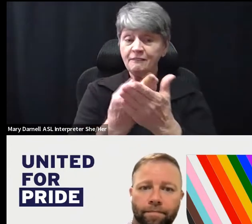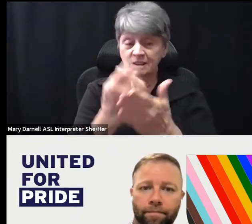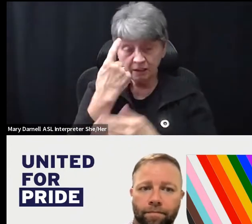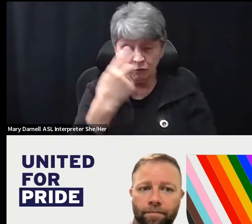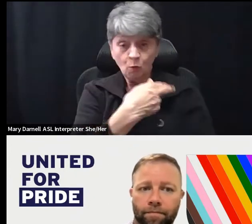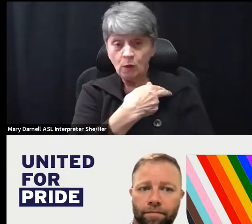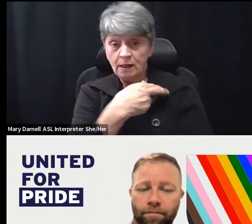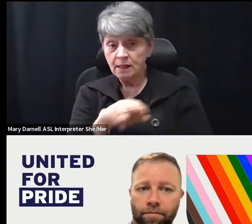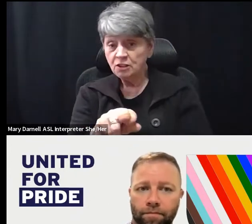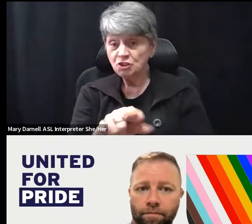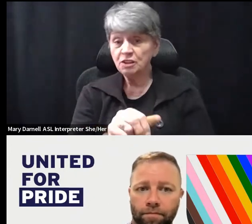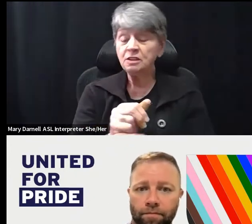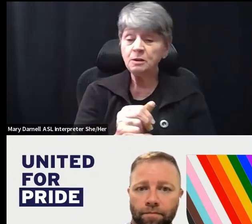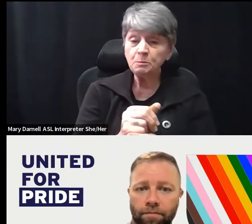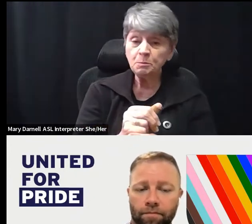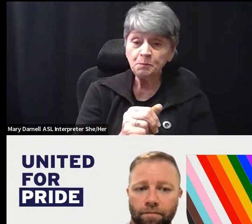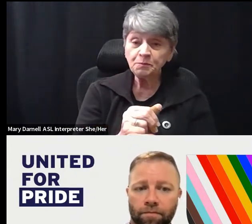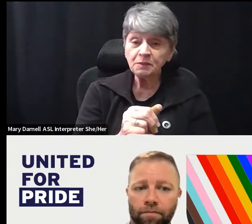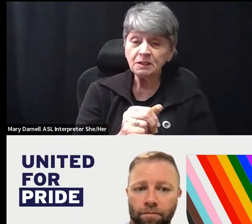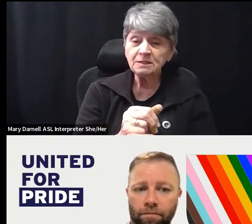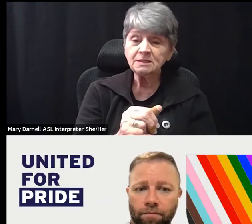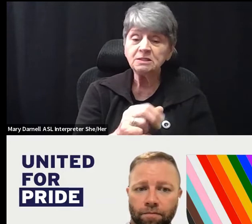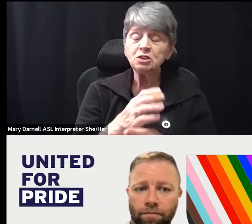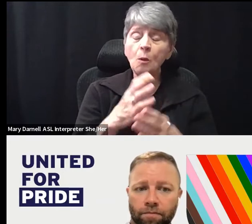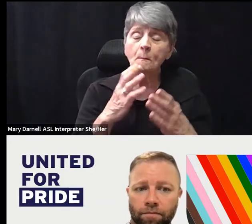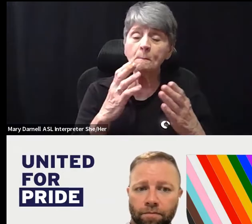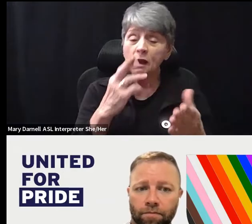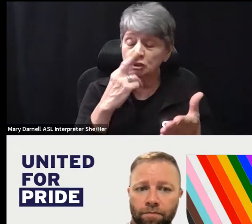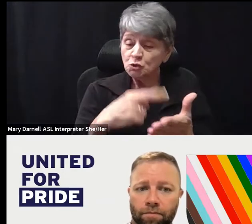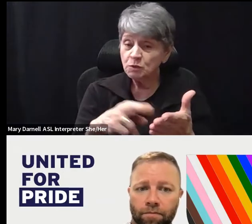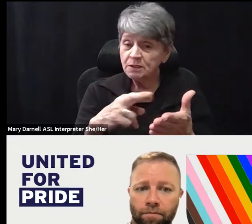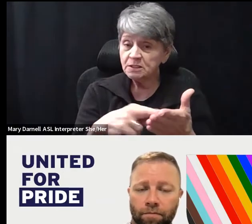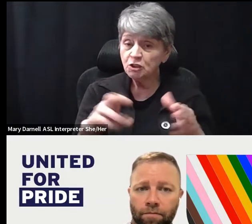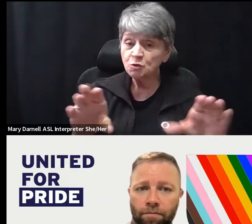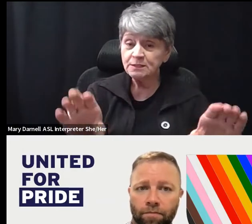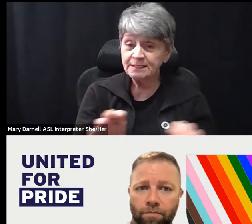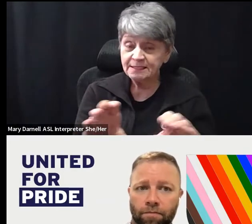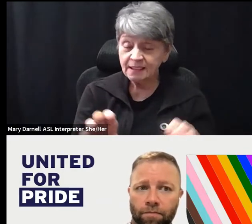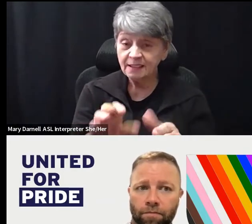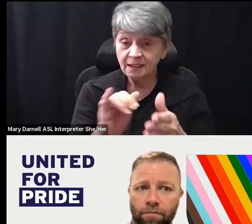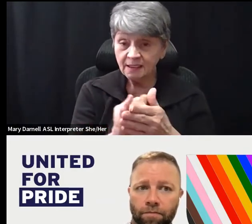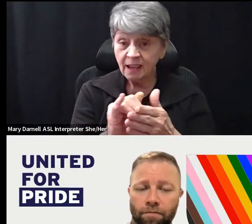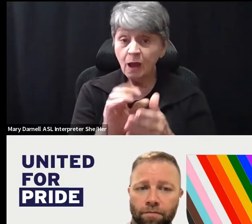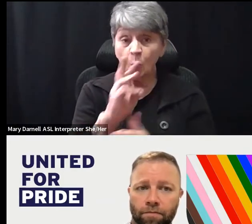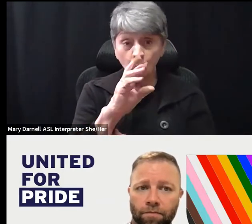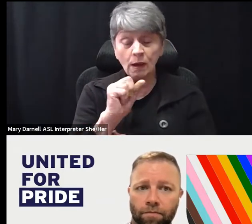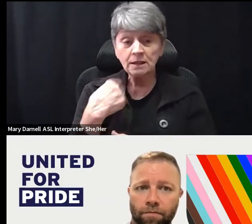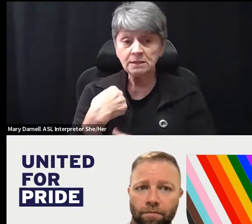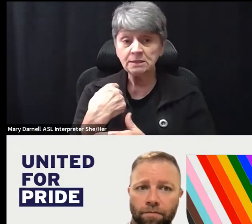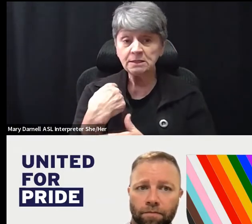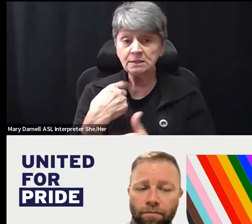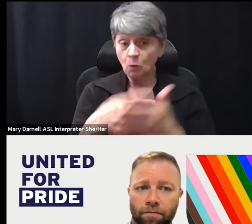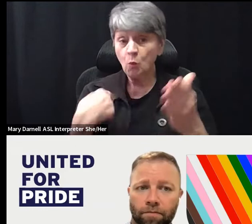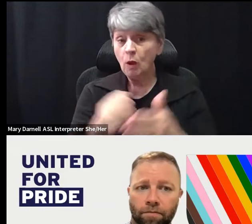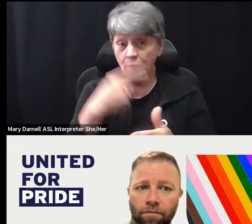Not just me, but our team here at AU did a ton of research, and that's the kind of, you know, originalist thinking that we were hoping would appeal to the Supreme Court. It's